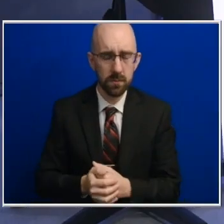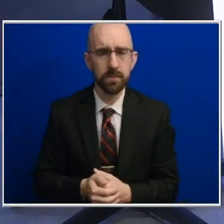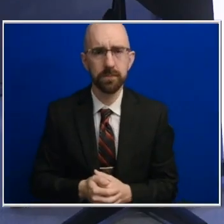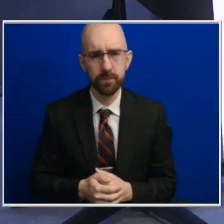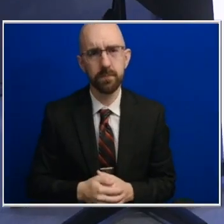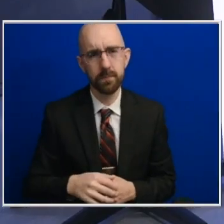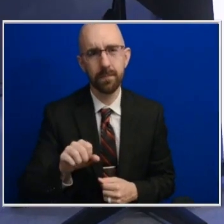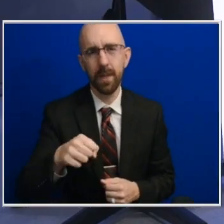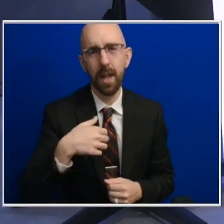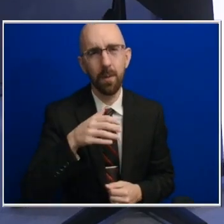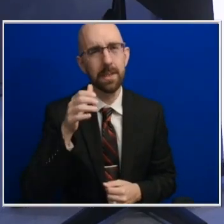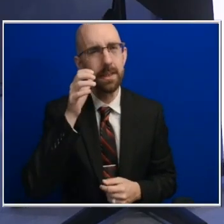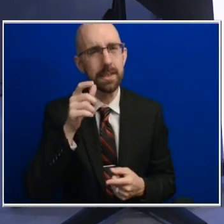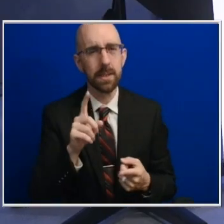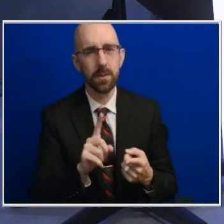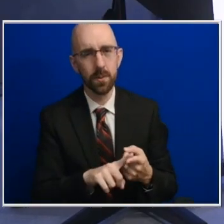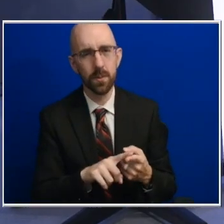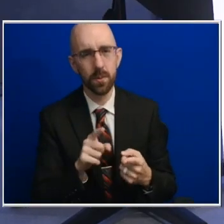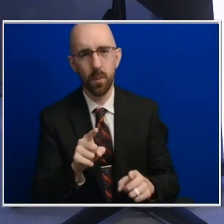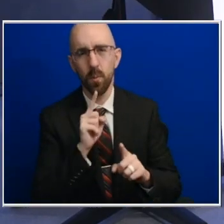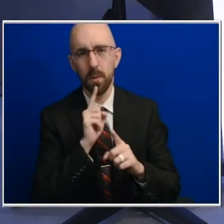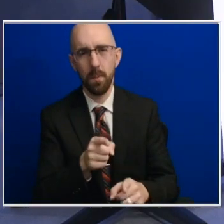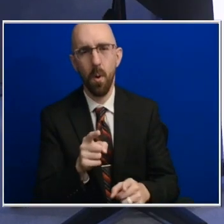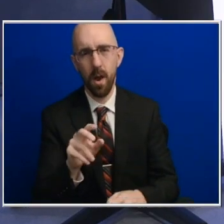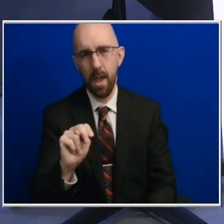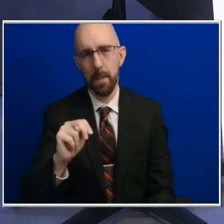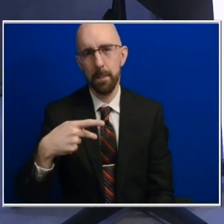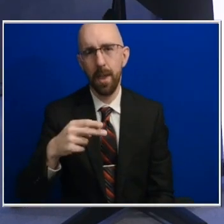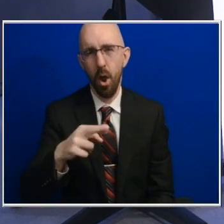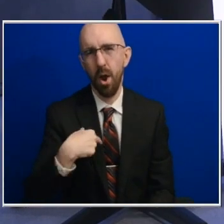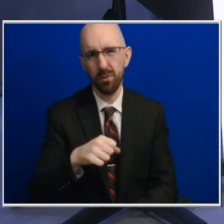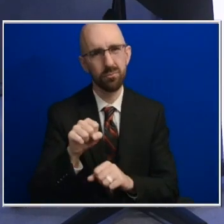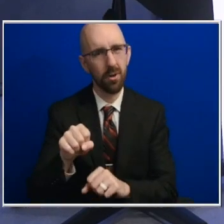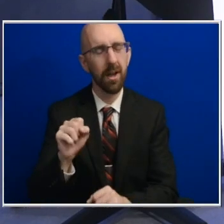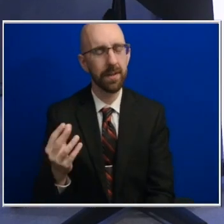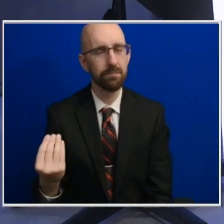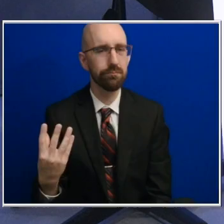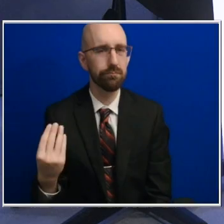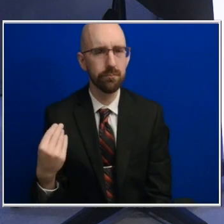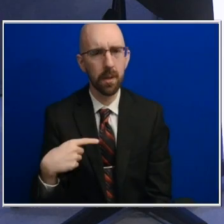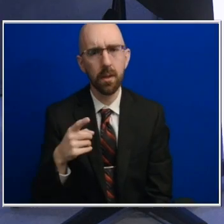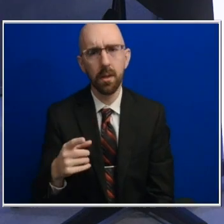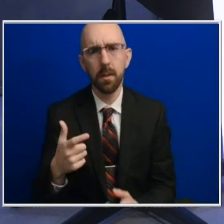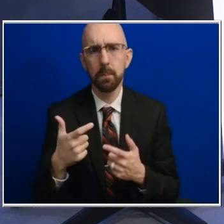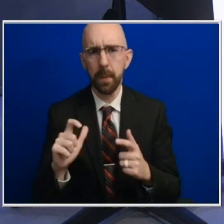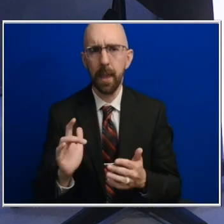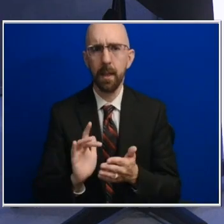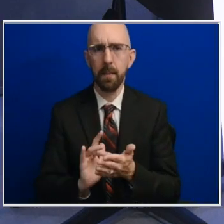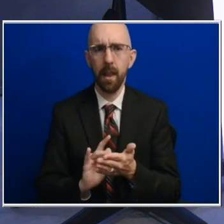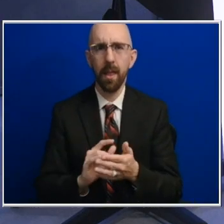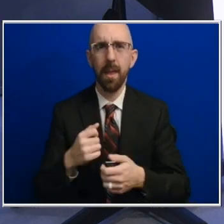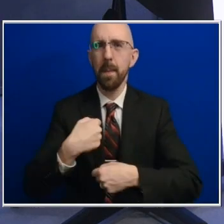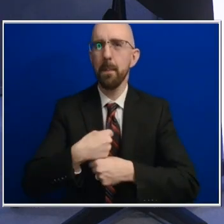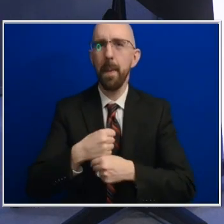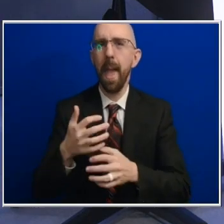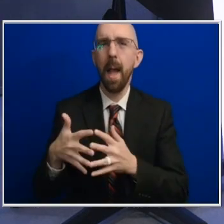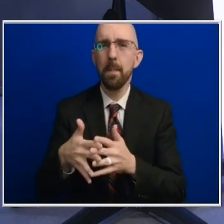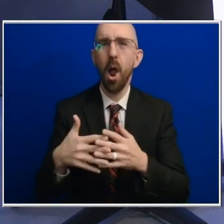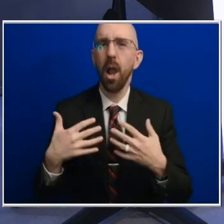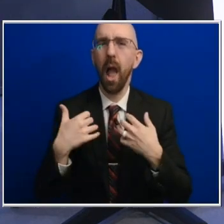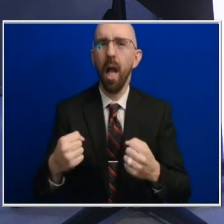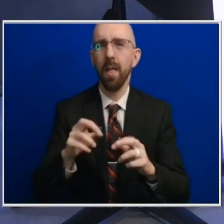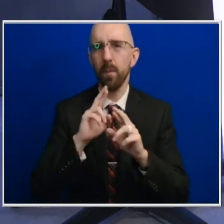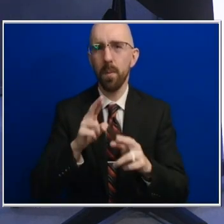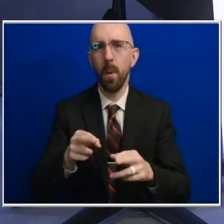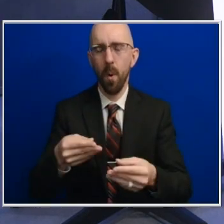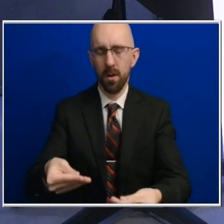listening to a report I was driving on NPR around a major medical Make America Healthy report that came out yesterday